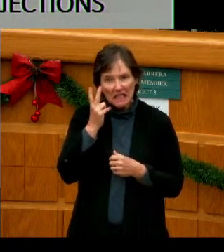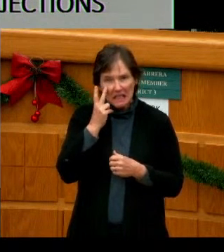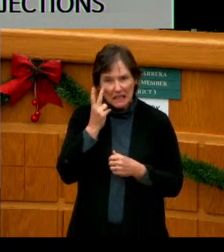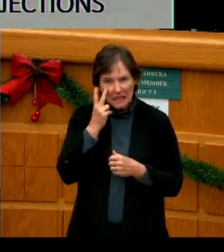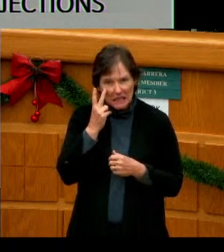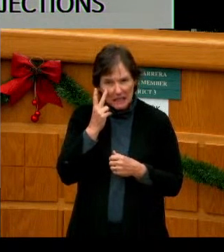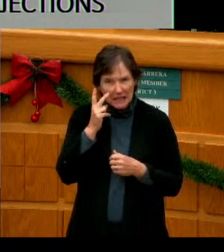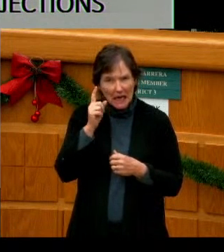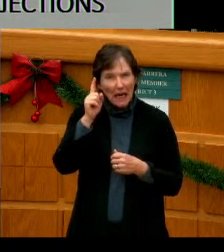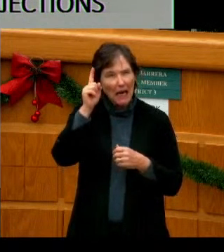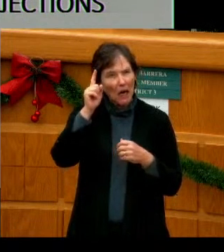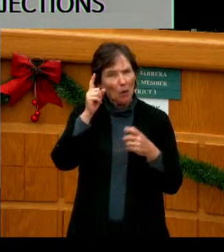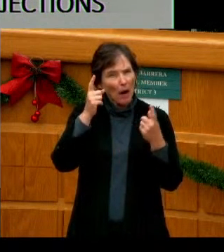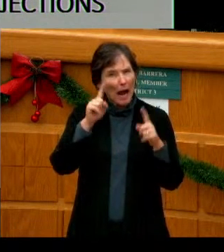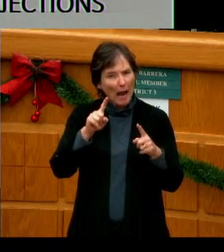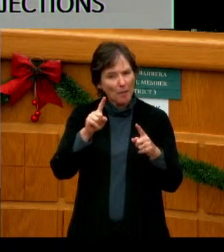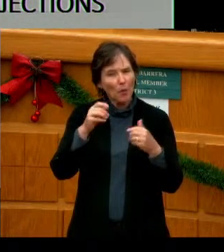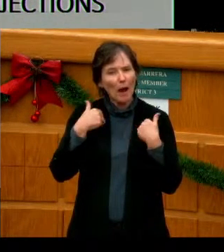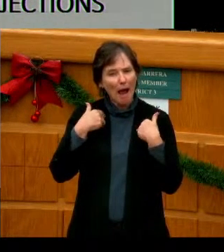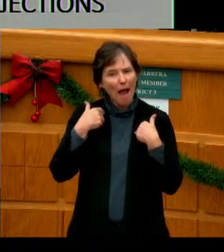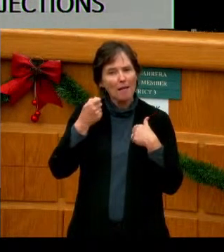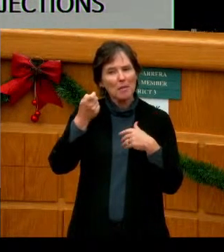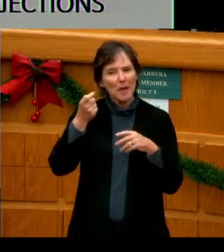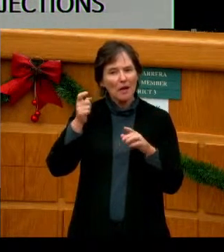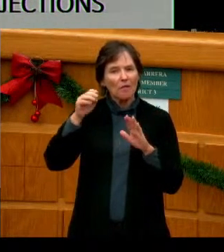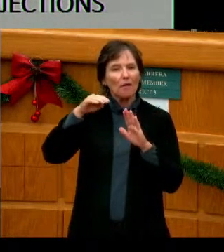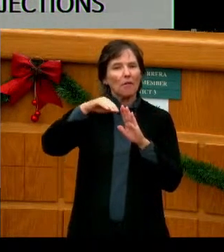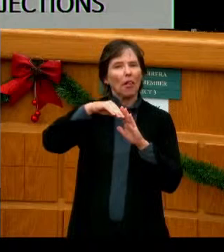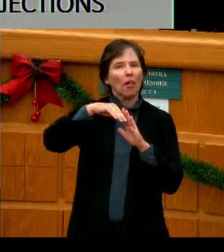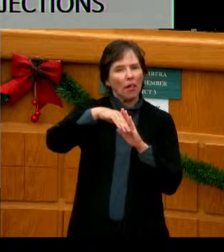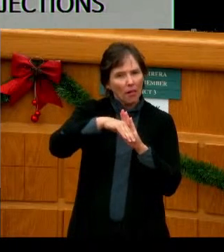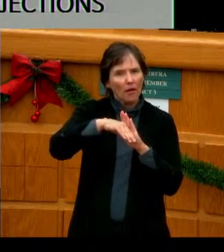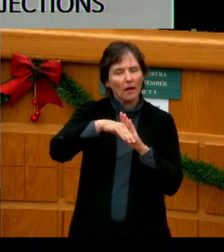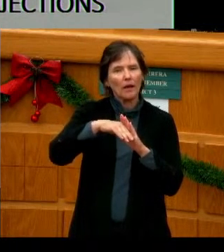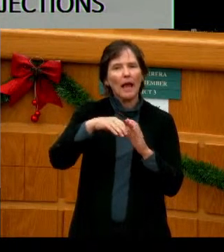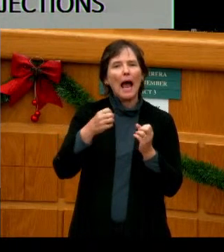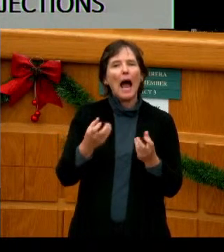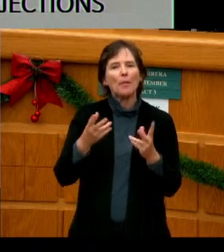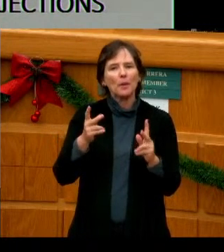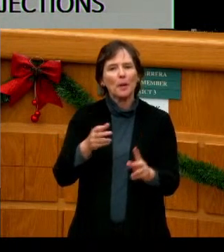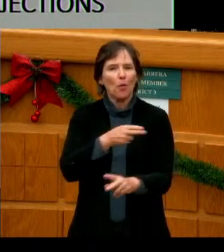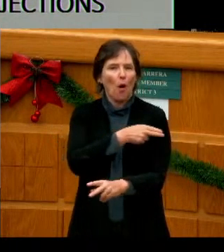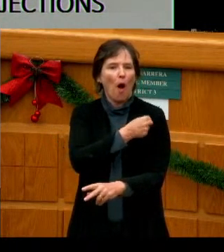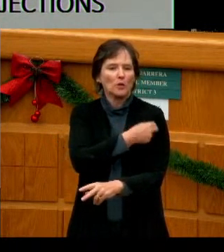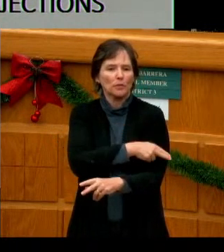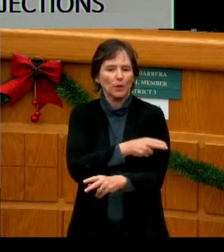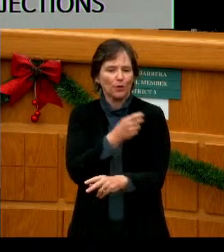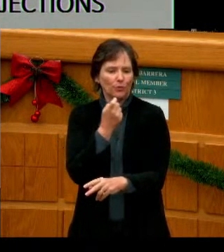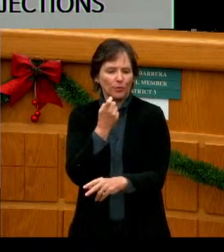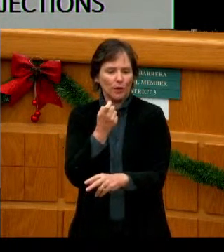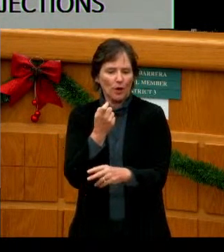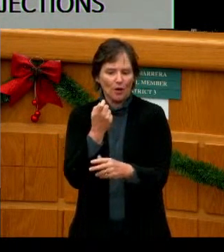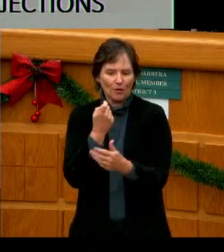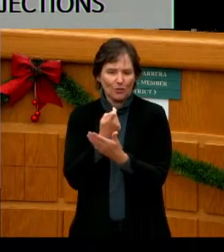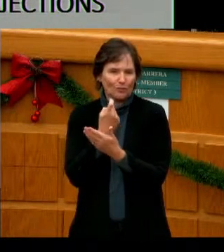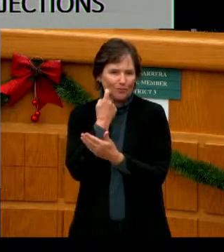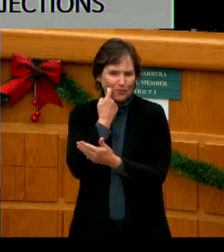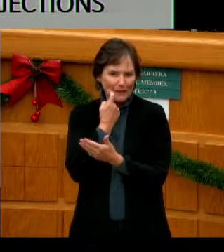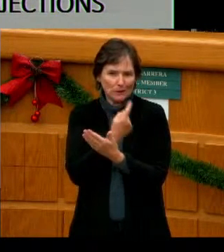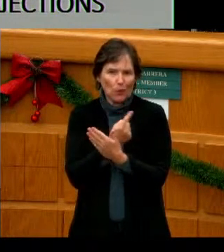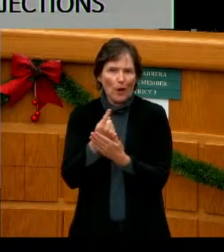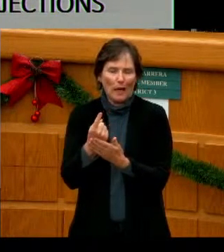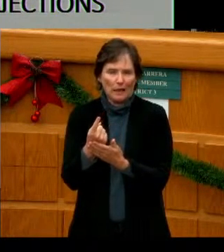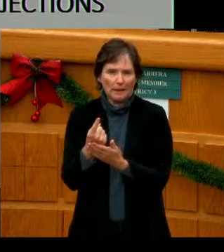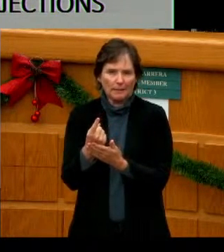what you can see with the black points, your eyes don't deceive you, we had sort of a decline in the number of hospitalized COVID